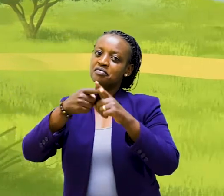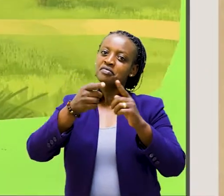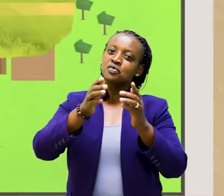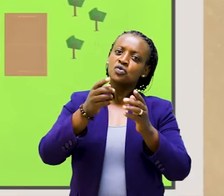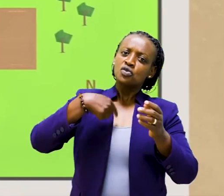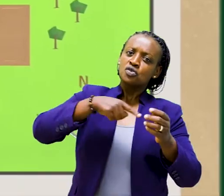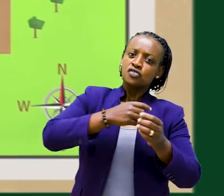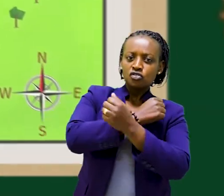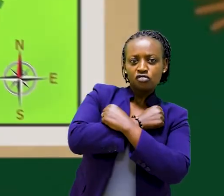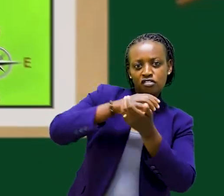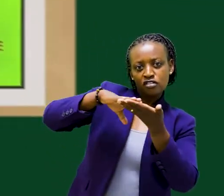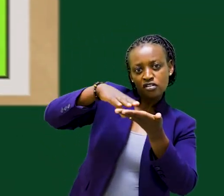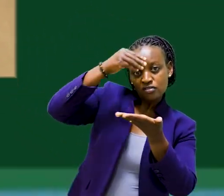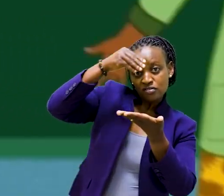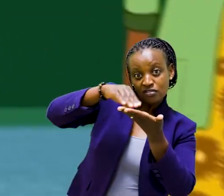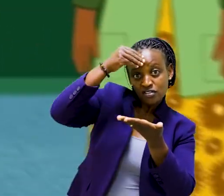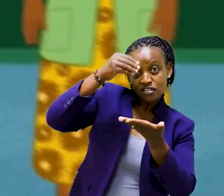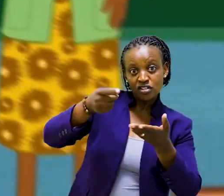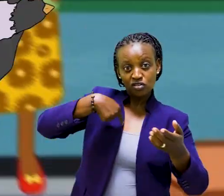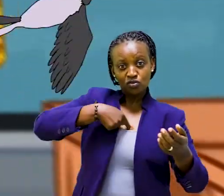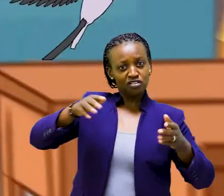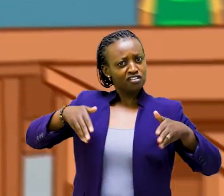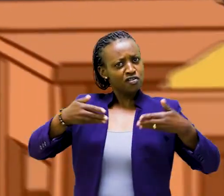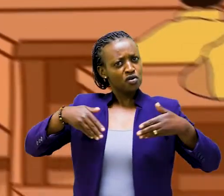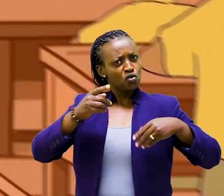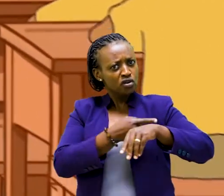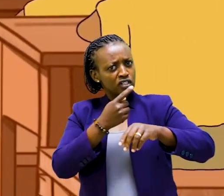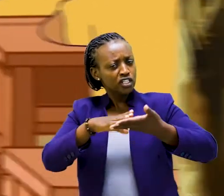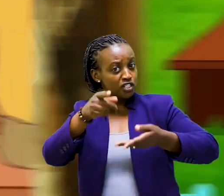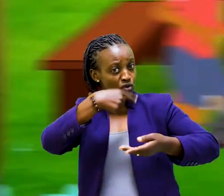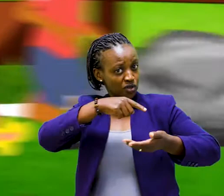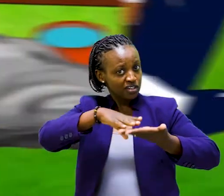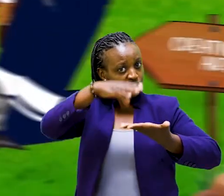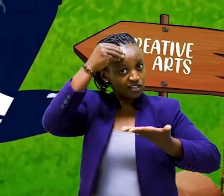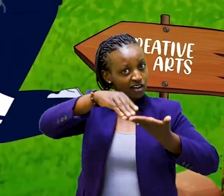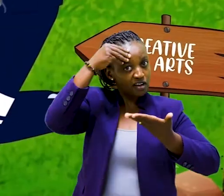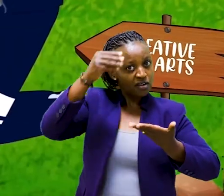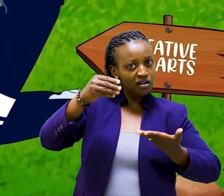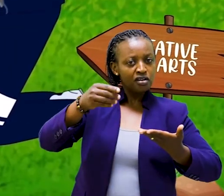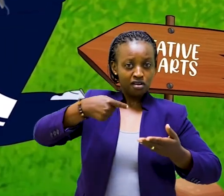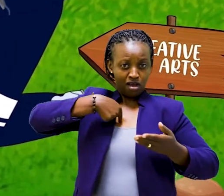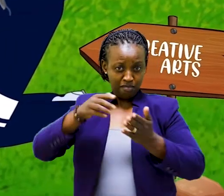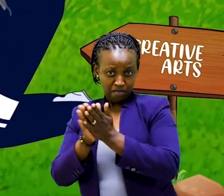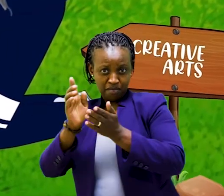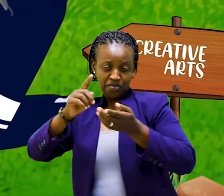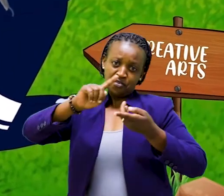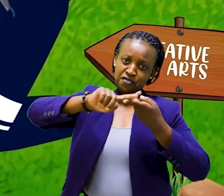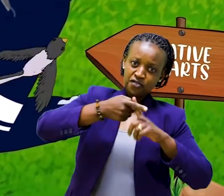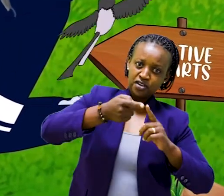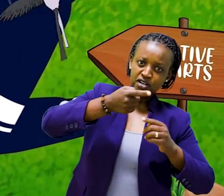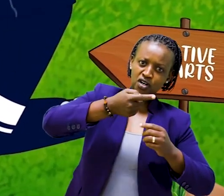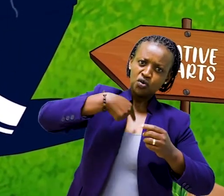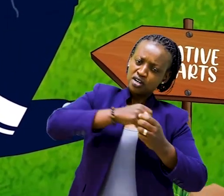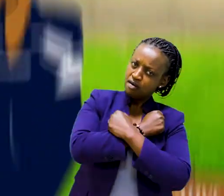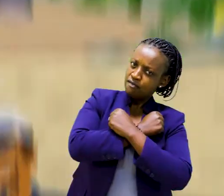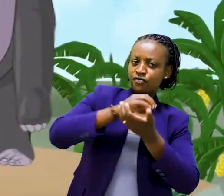and my friend, we love to learn. We are happy when we learn. I and my friend,